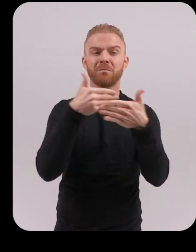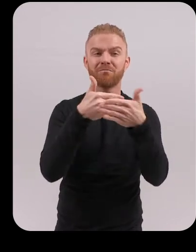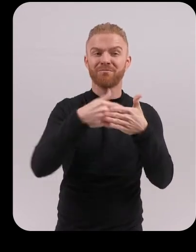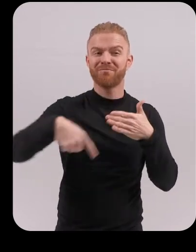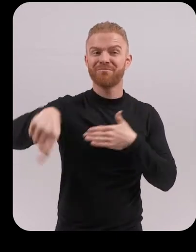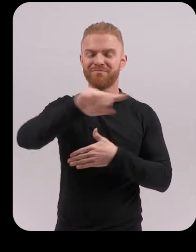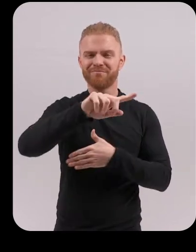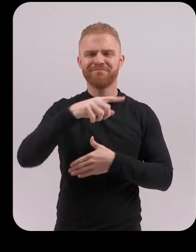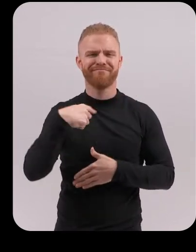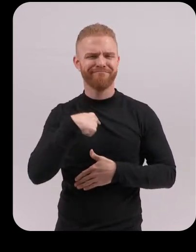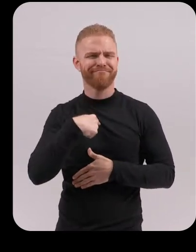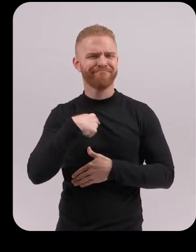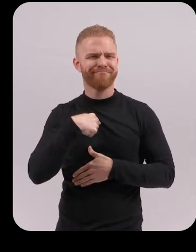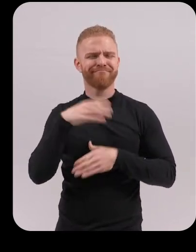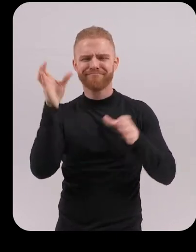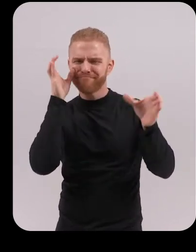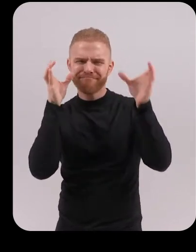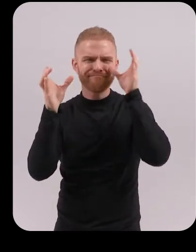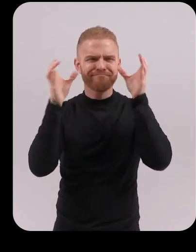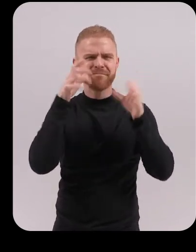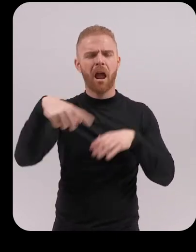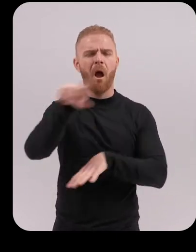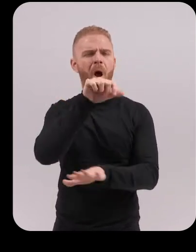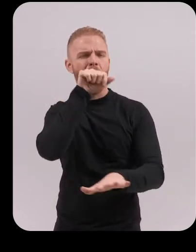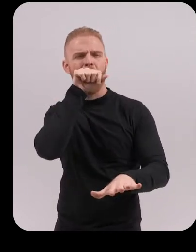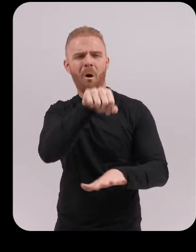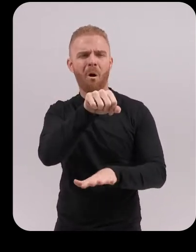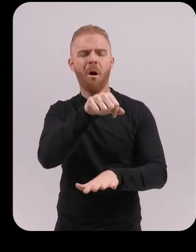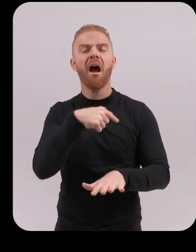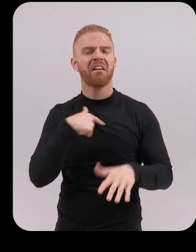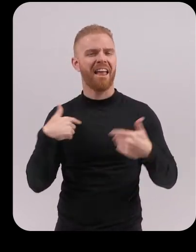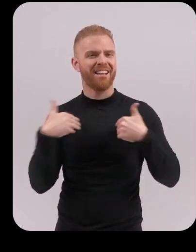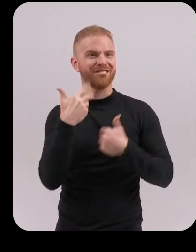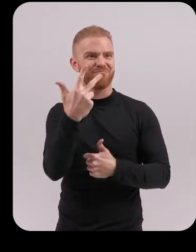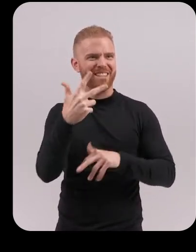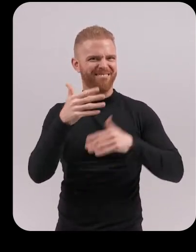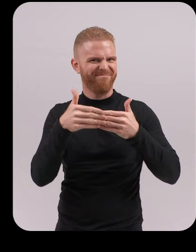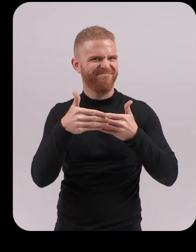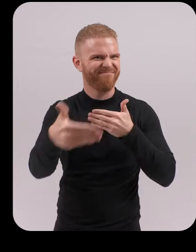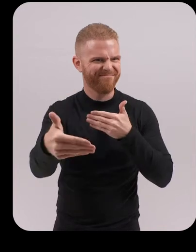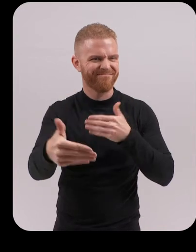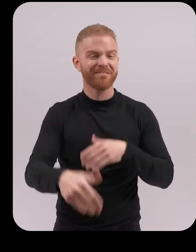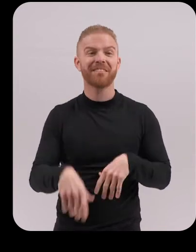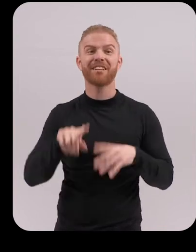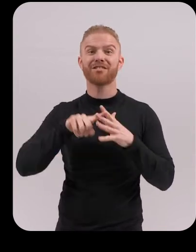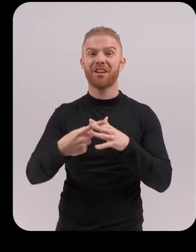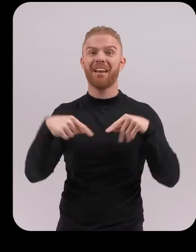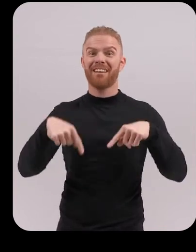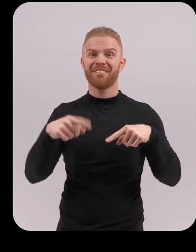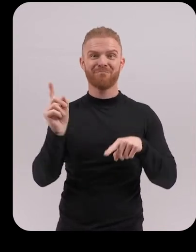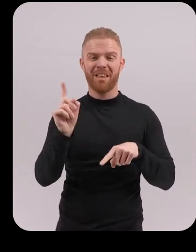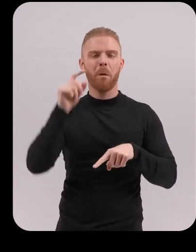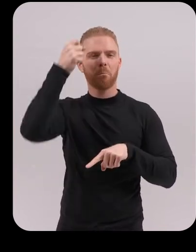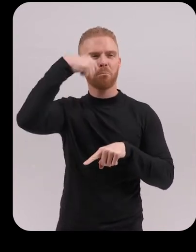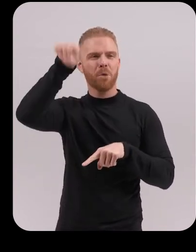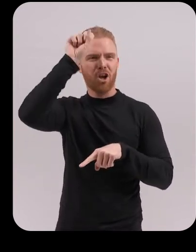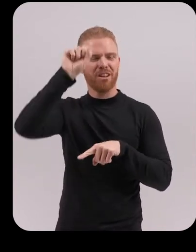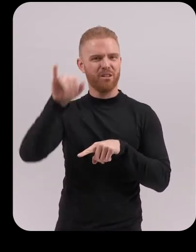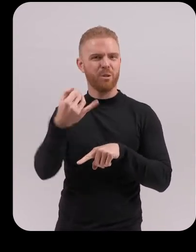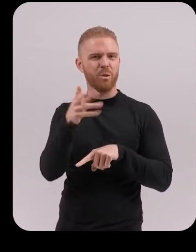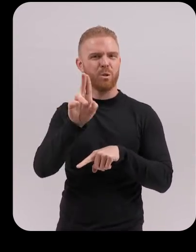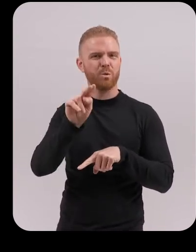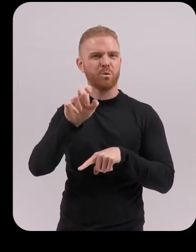Well, we heard just how much you love them, so we've got 3 of them lined up this year. starting in Berlin on June